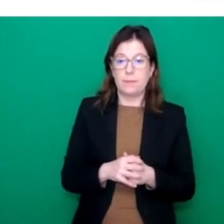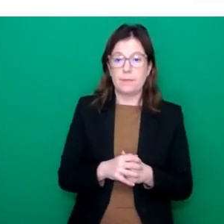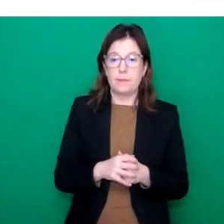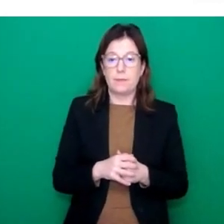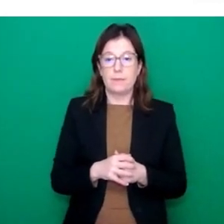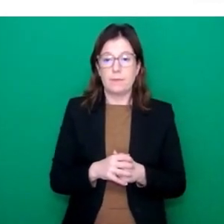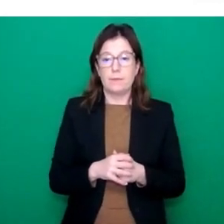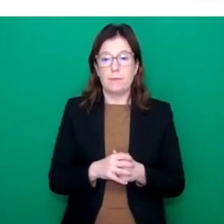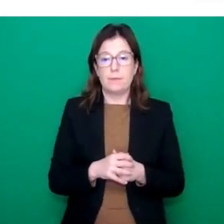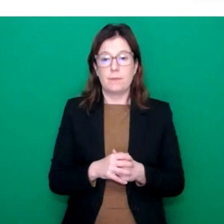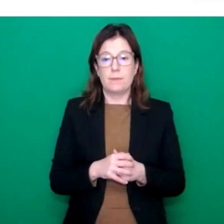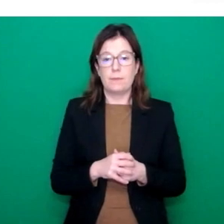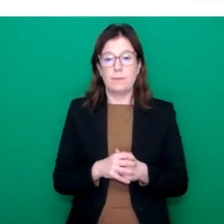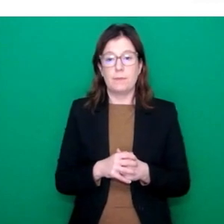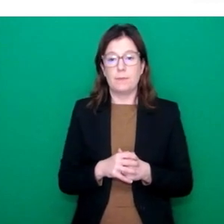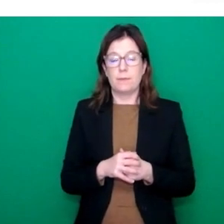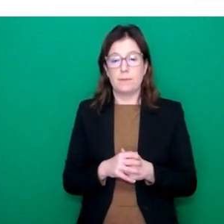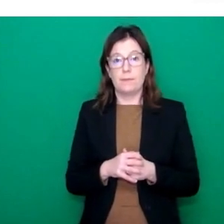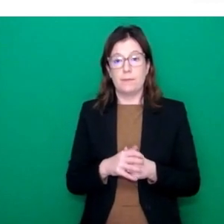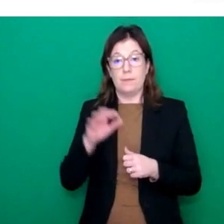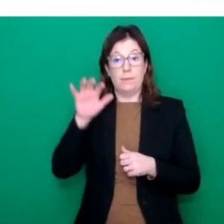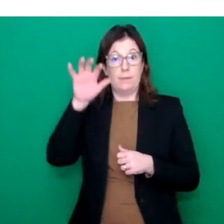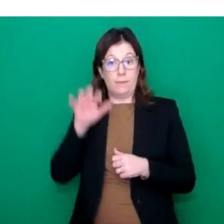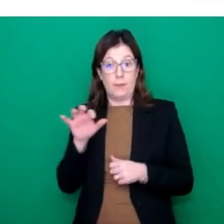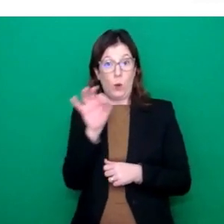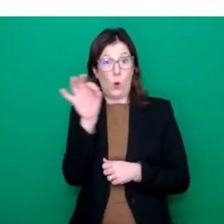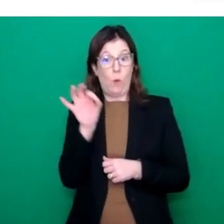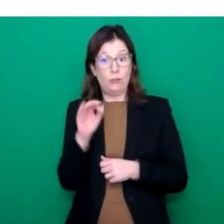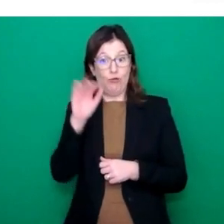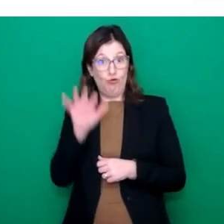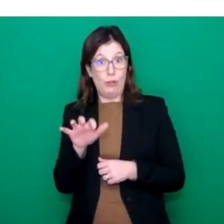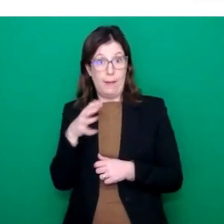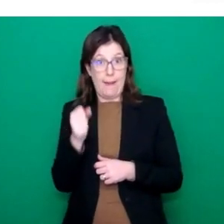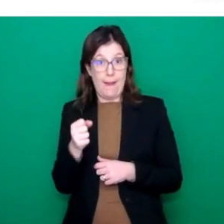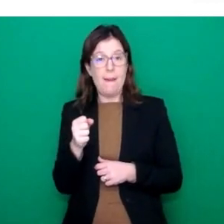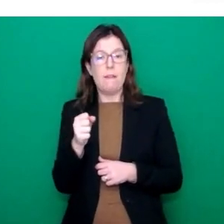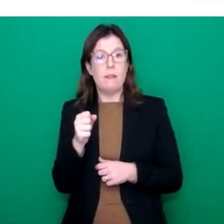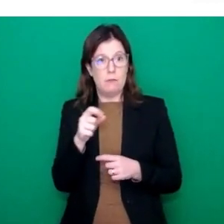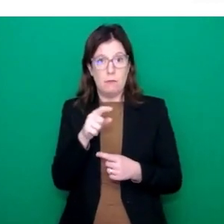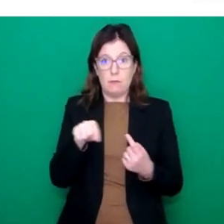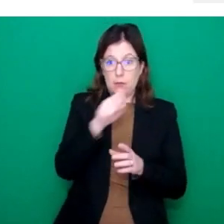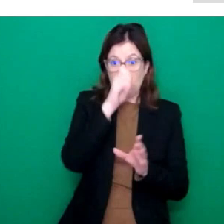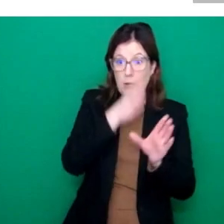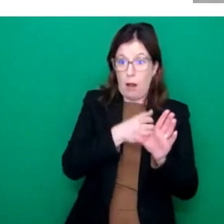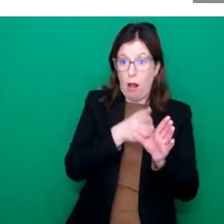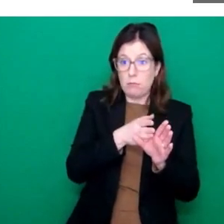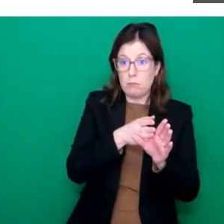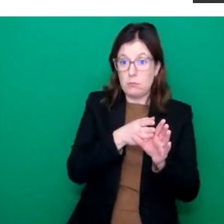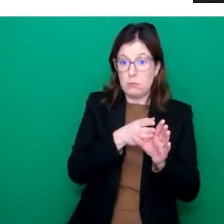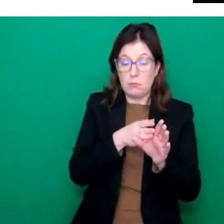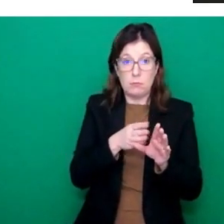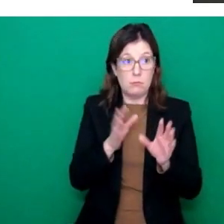in fact as straightforward as it seems, especially within the psychological profession. As the saying goes, no two fingers are the